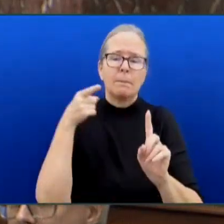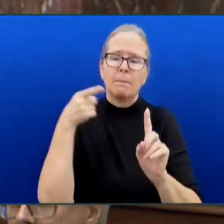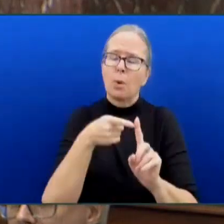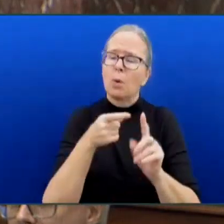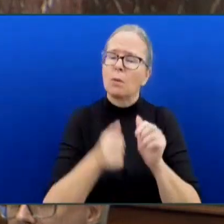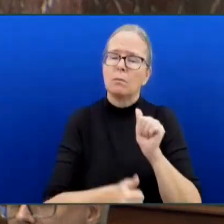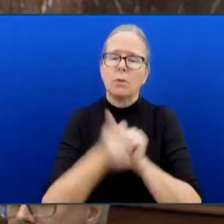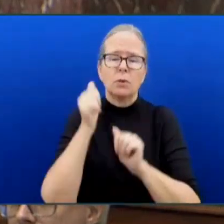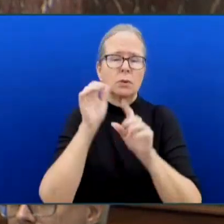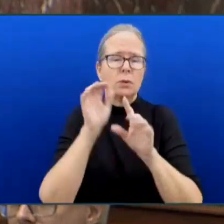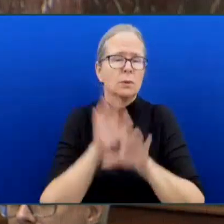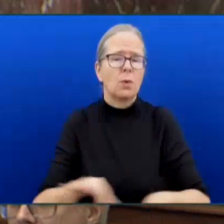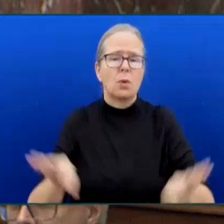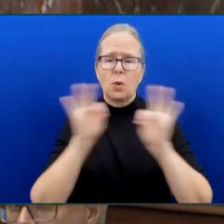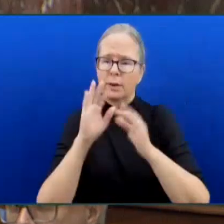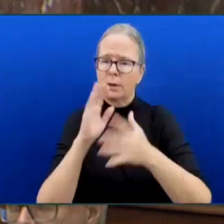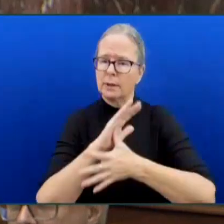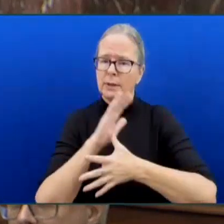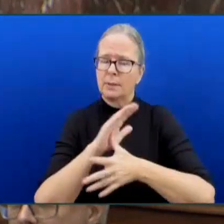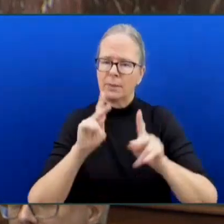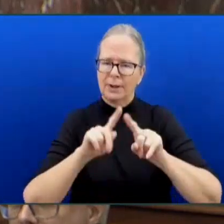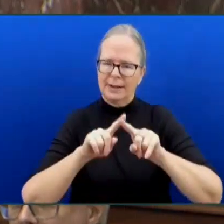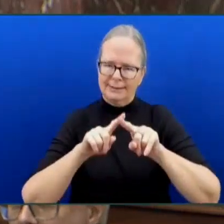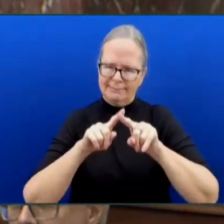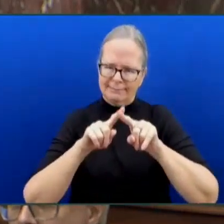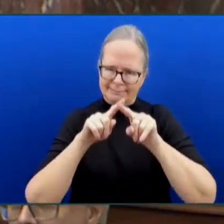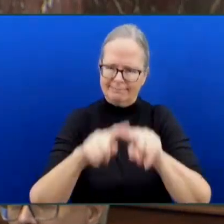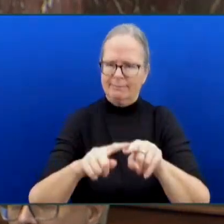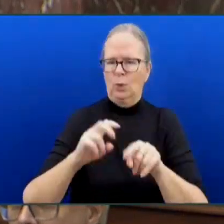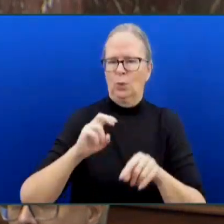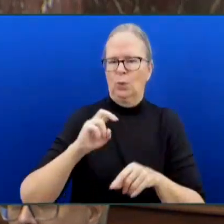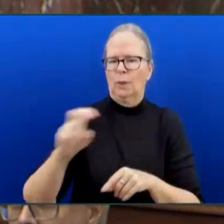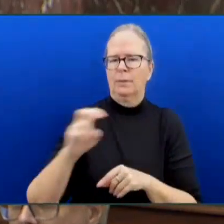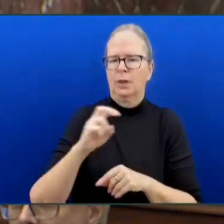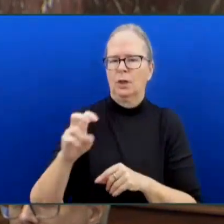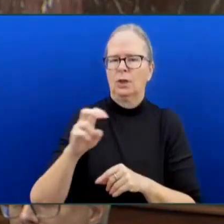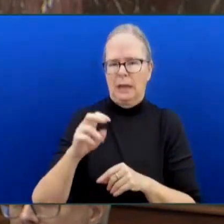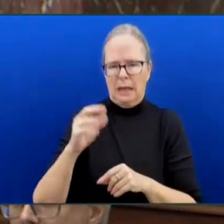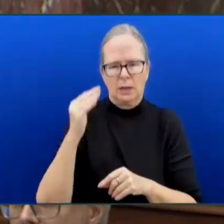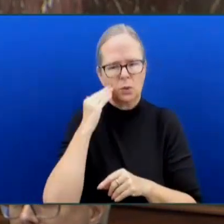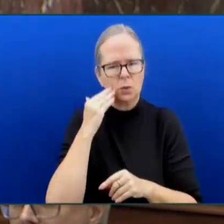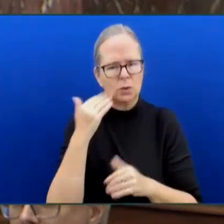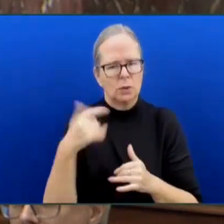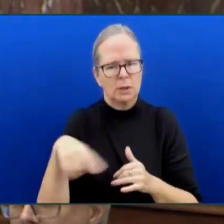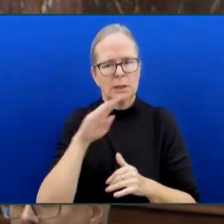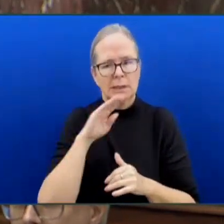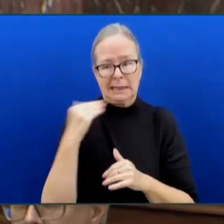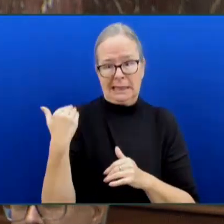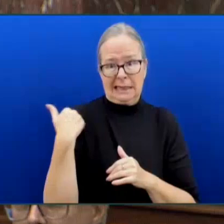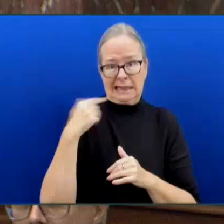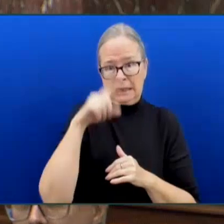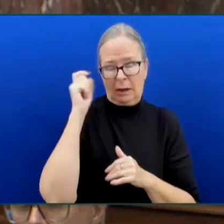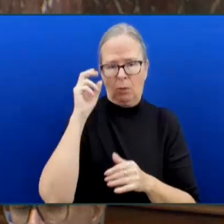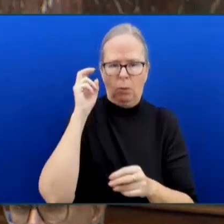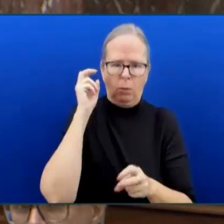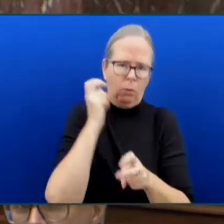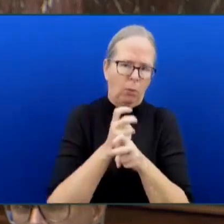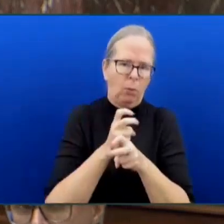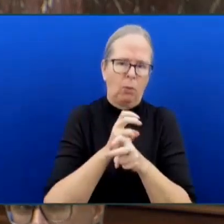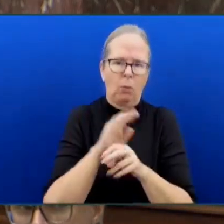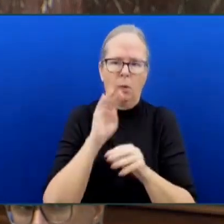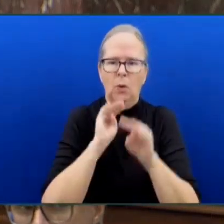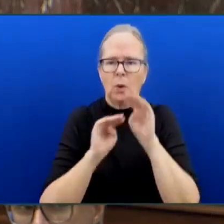who have experienced frustrations, we had extreme difficulties during the summer period, is stabilizing the company and making service more reliable in BC